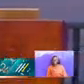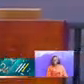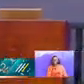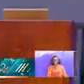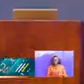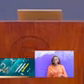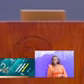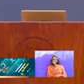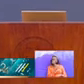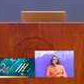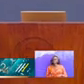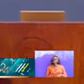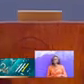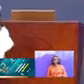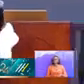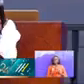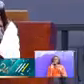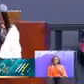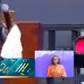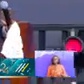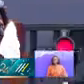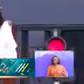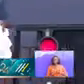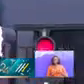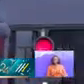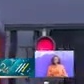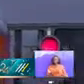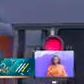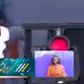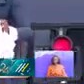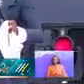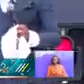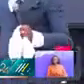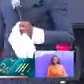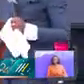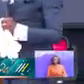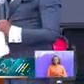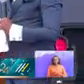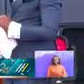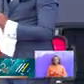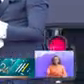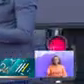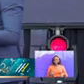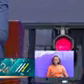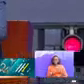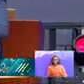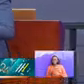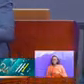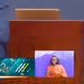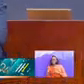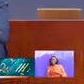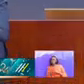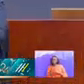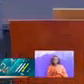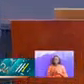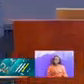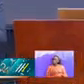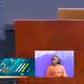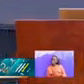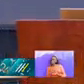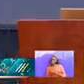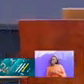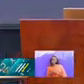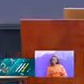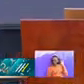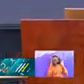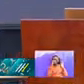Lord taught him the way of faith for Bishop Mark he was taught the way of the word for Bishop kful